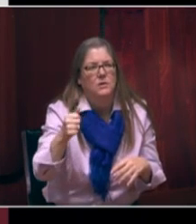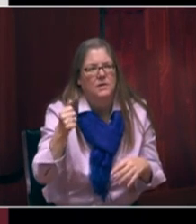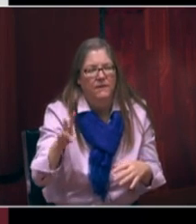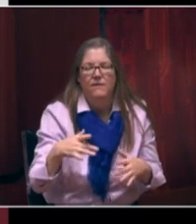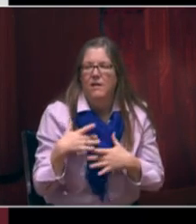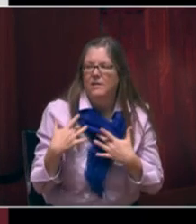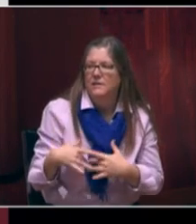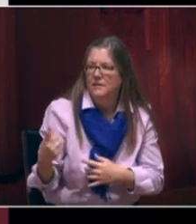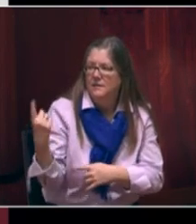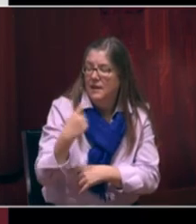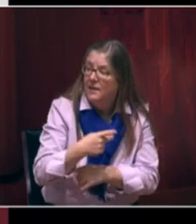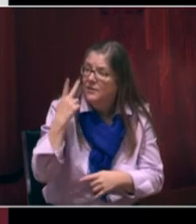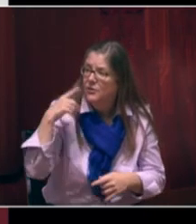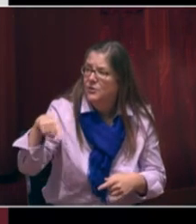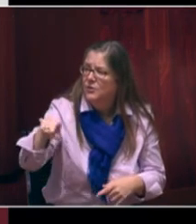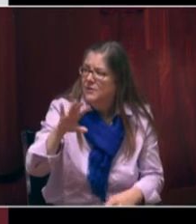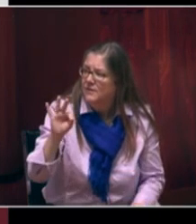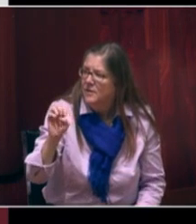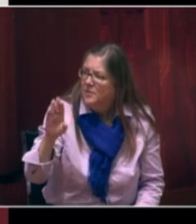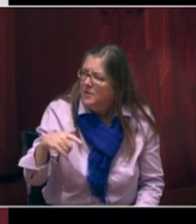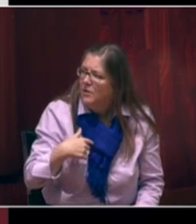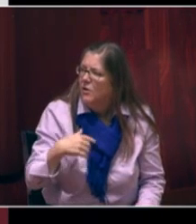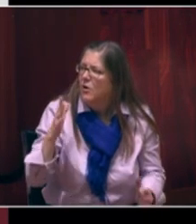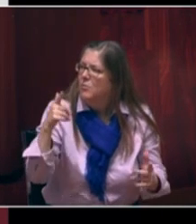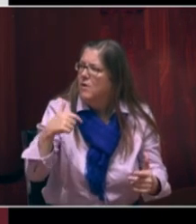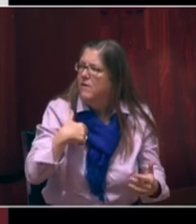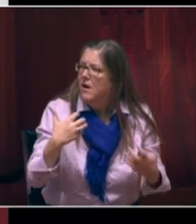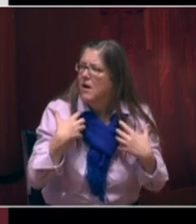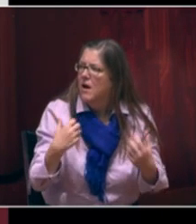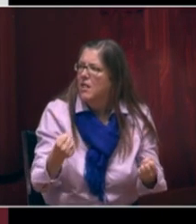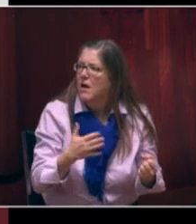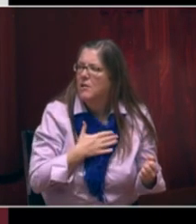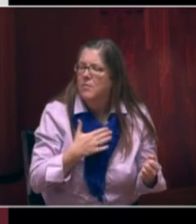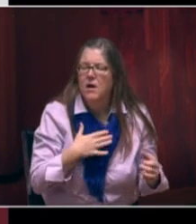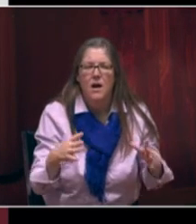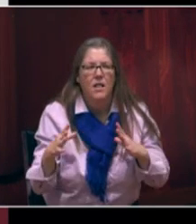Day. So we will see you all in February. I wish everyone healthy and happy